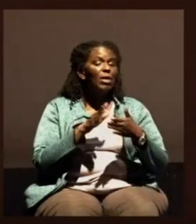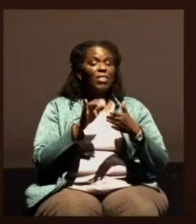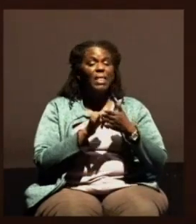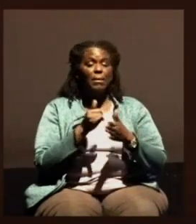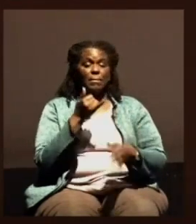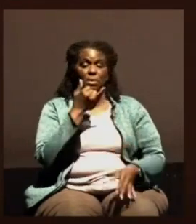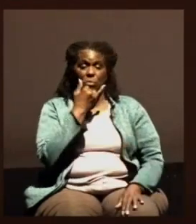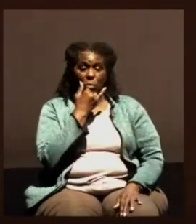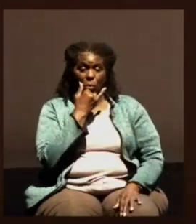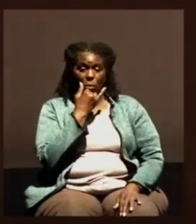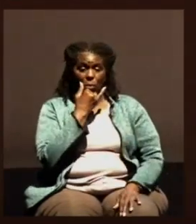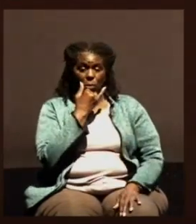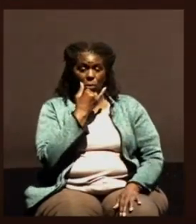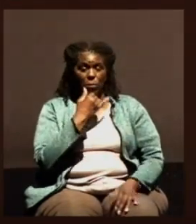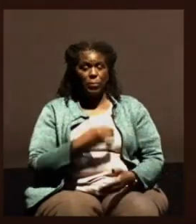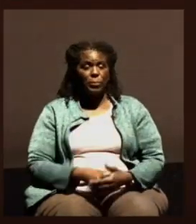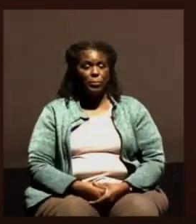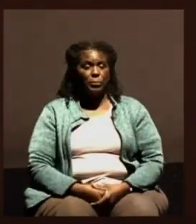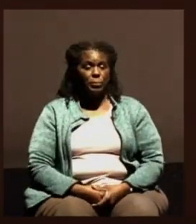of me.